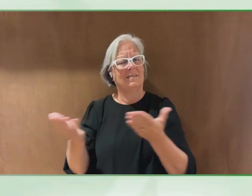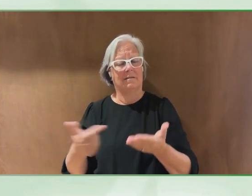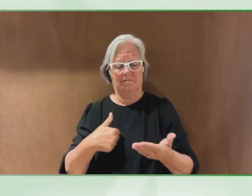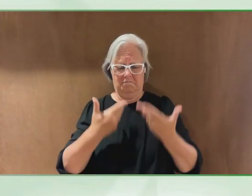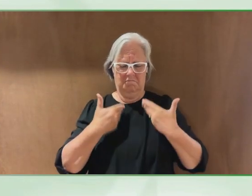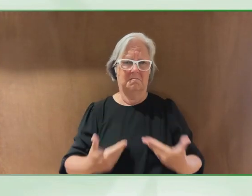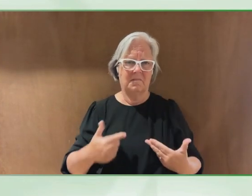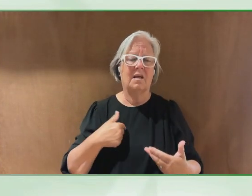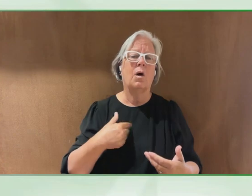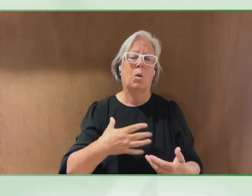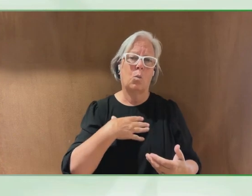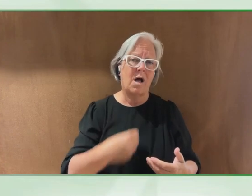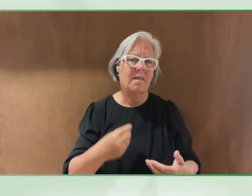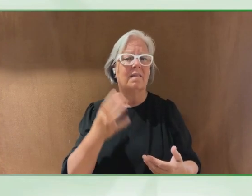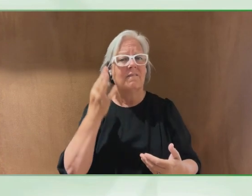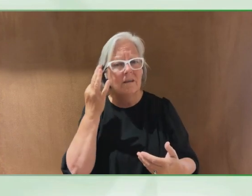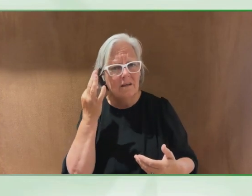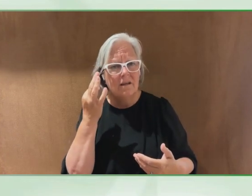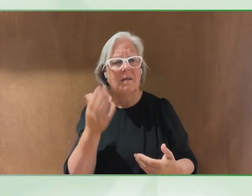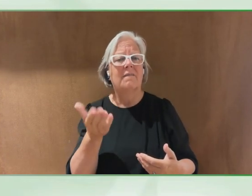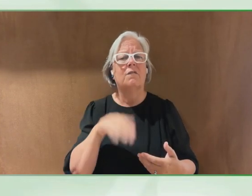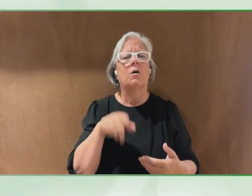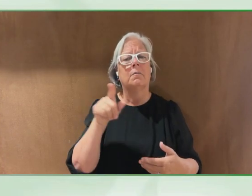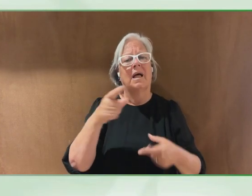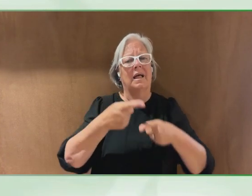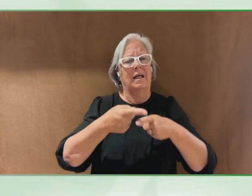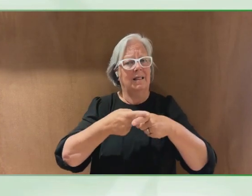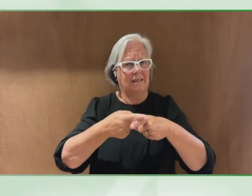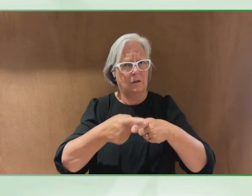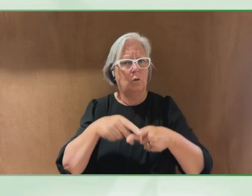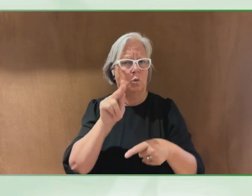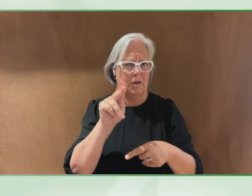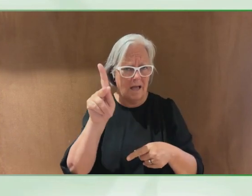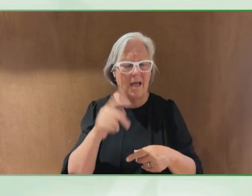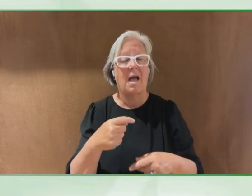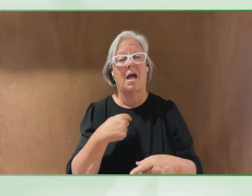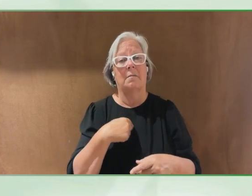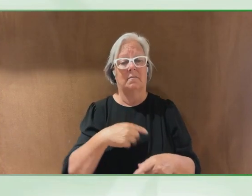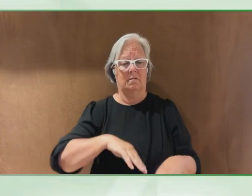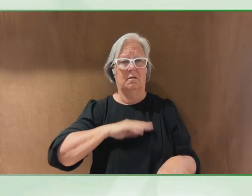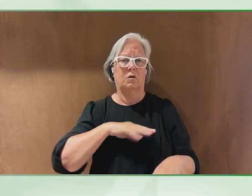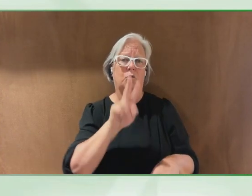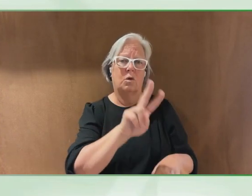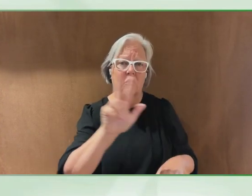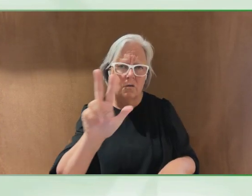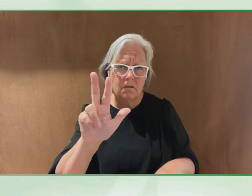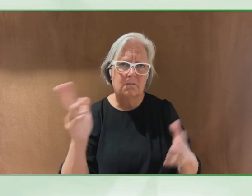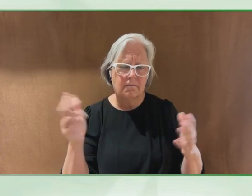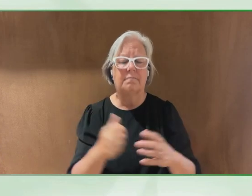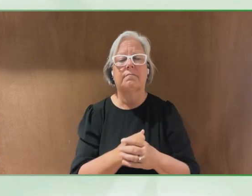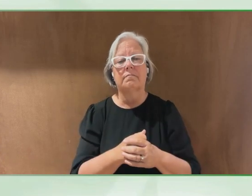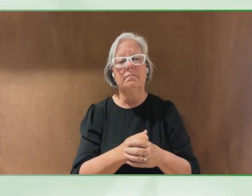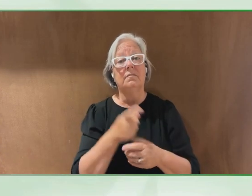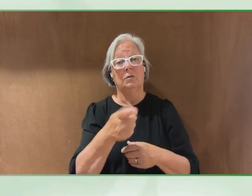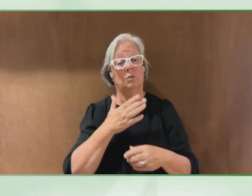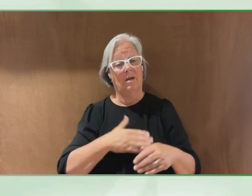female from the United Kingdom, and I'm 23 years old. So yeah, accessing education hasn't